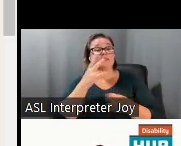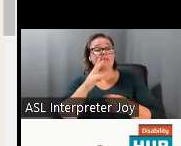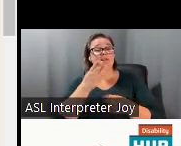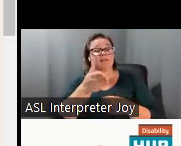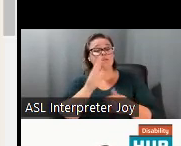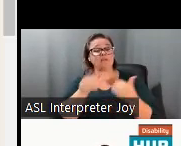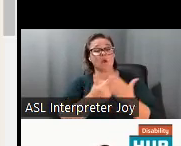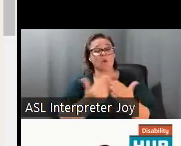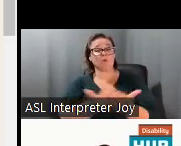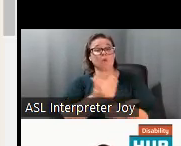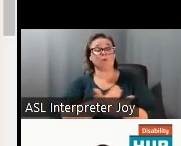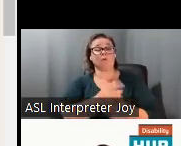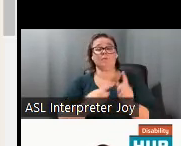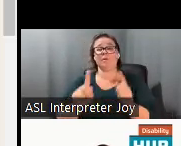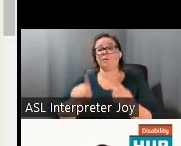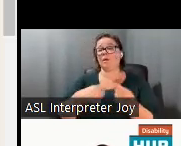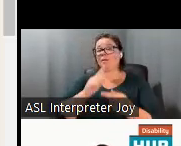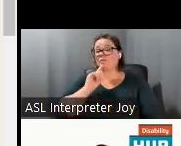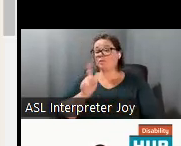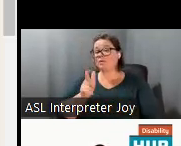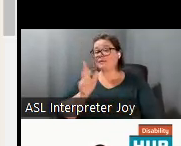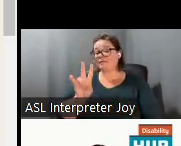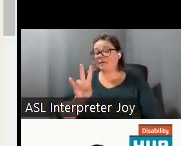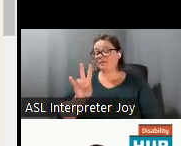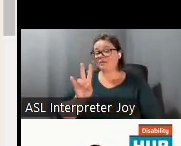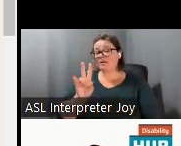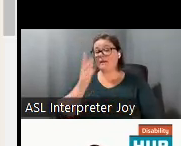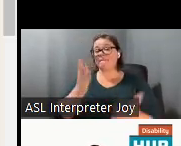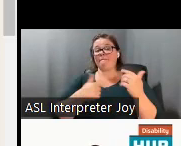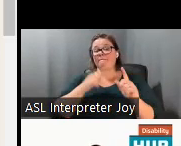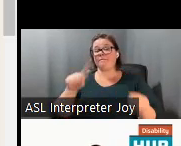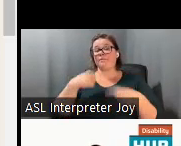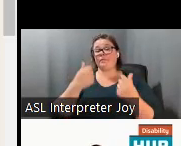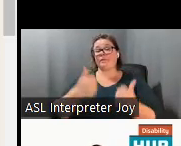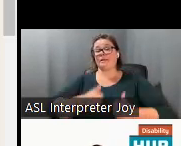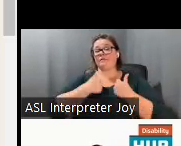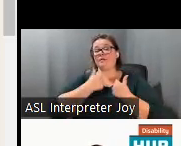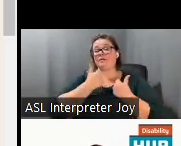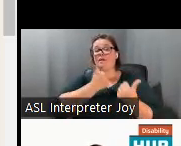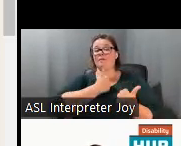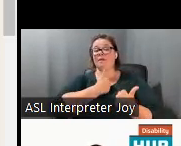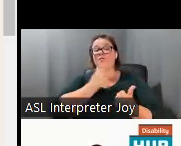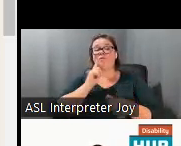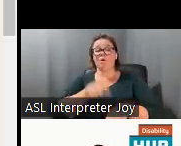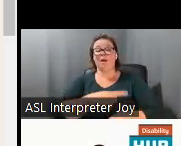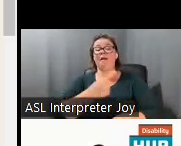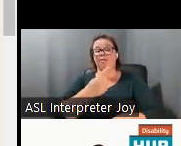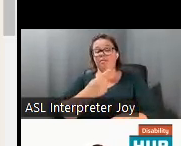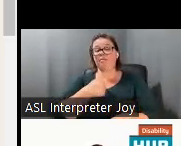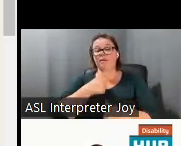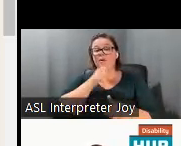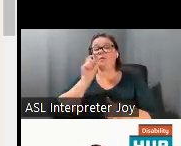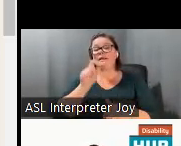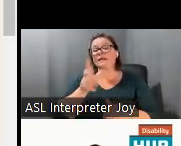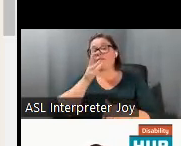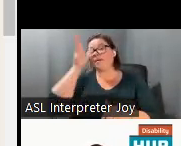new. But as a 27-year-old, maybe I've been living on my own for a while and I don't need mom and